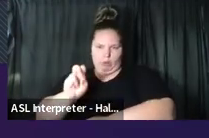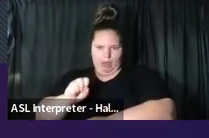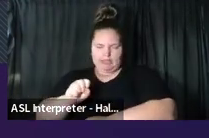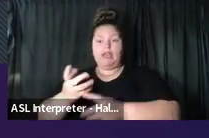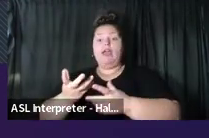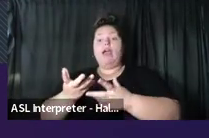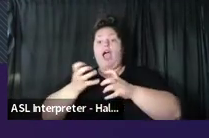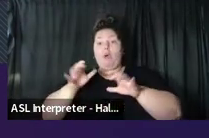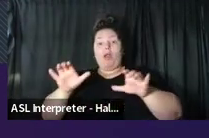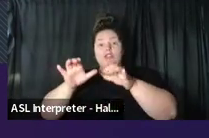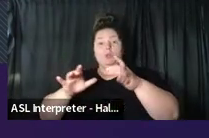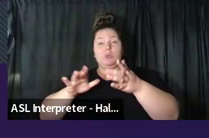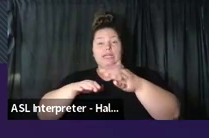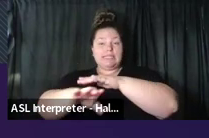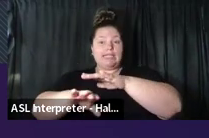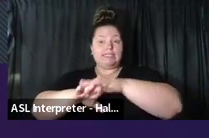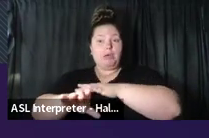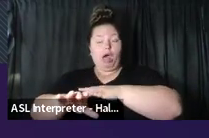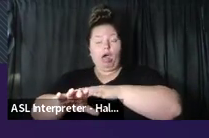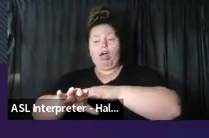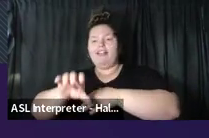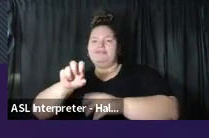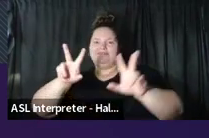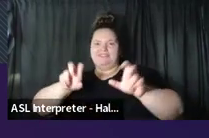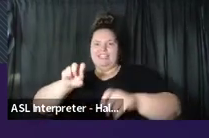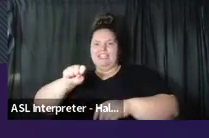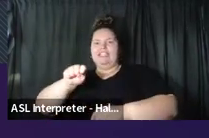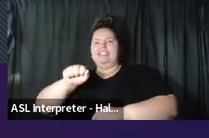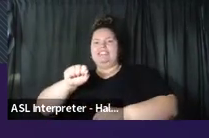African safari. I think that'd be like my dream vacation.